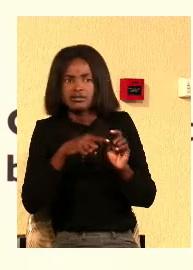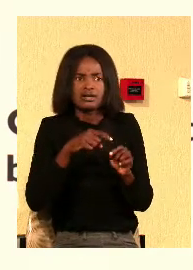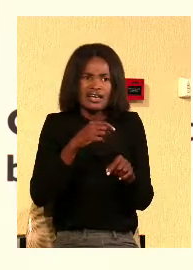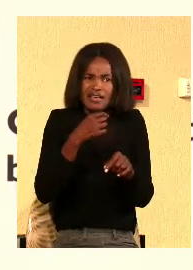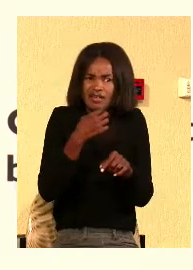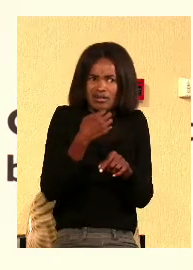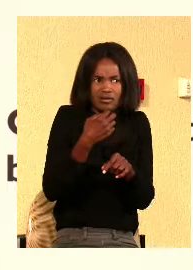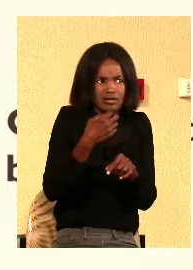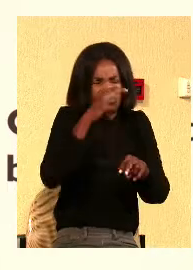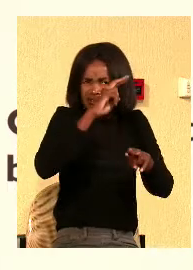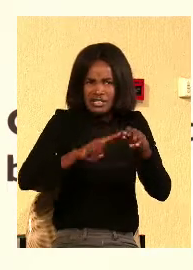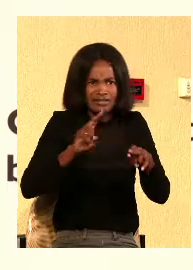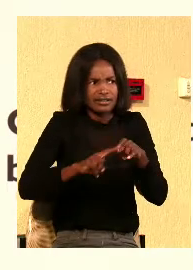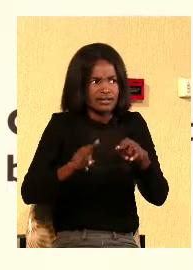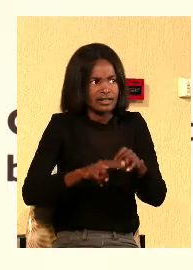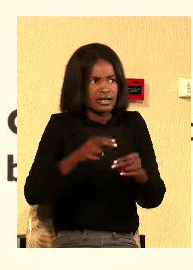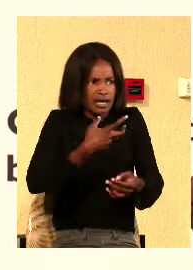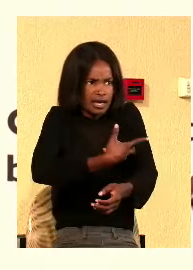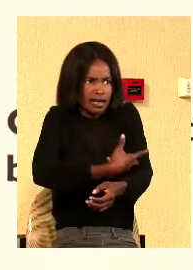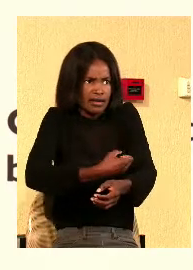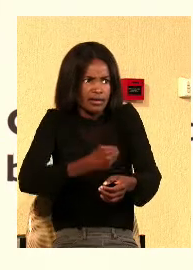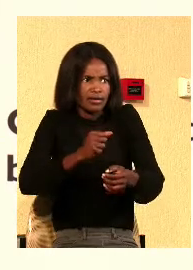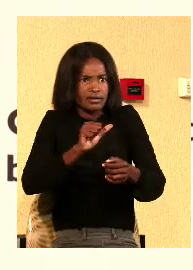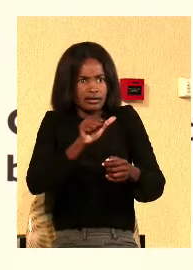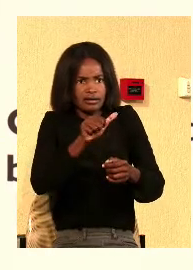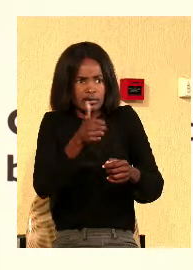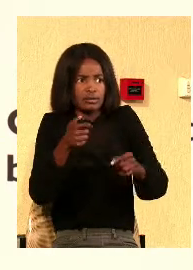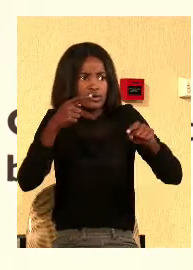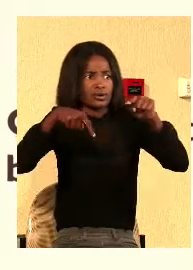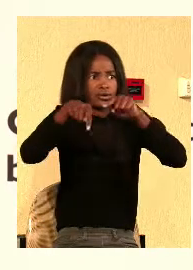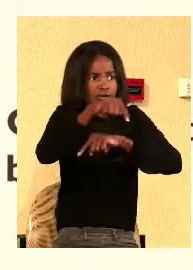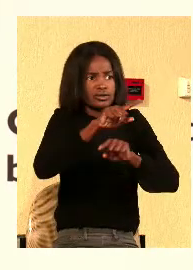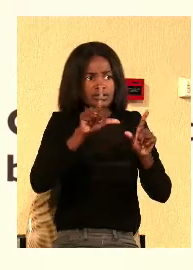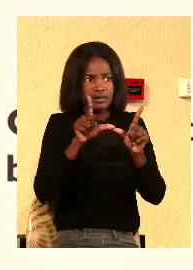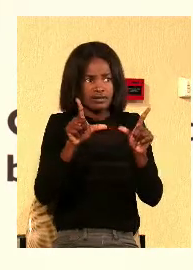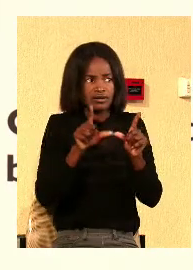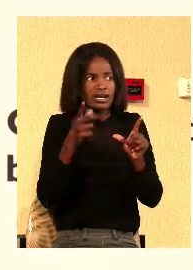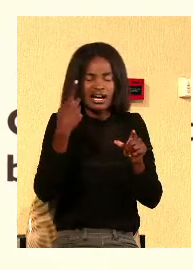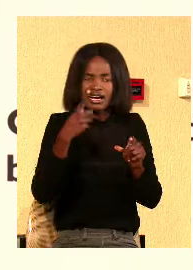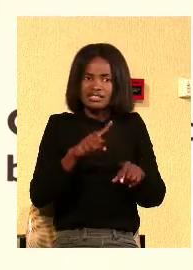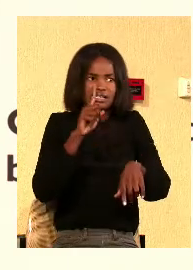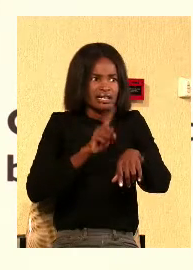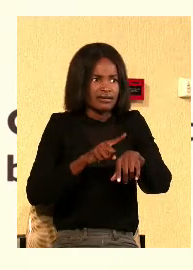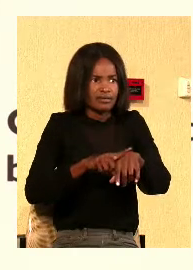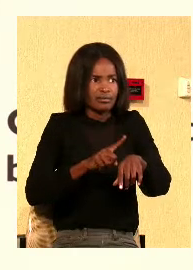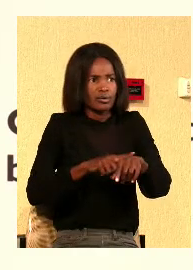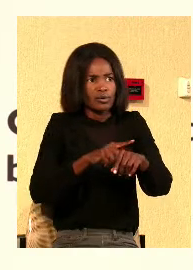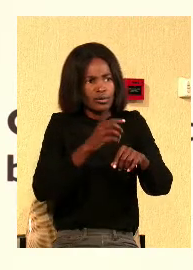collections. Some specimens, of course, are coming from outside Windhoek, but it's still within the same turnaround time.